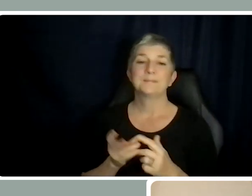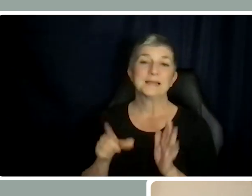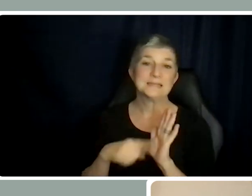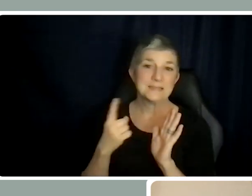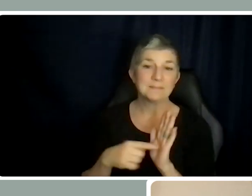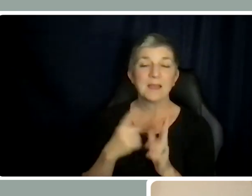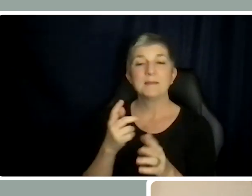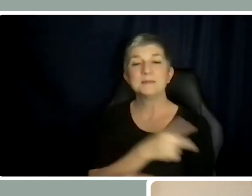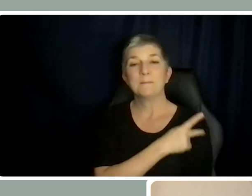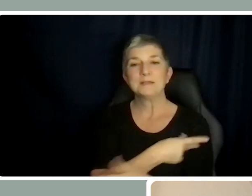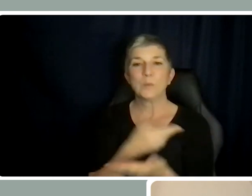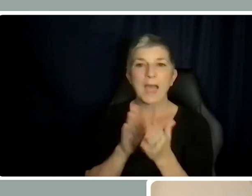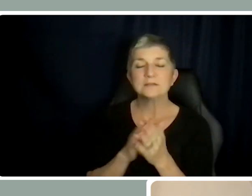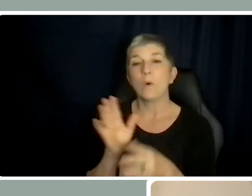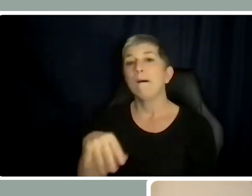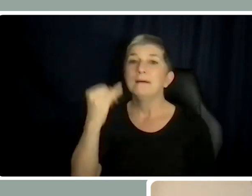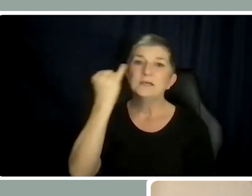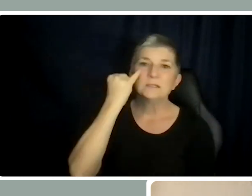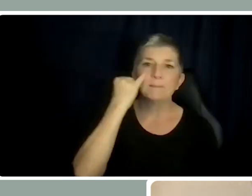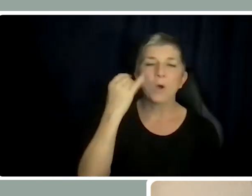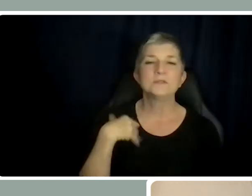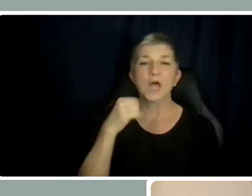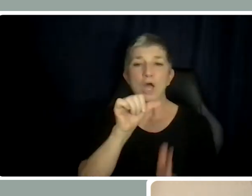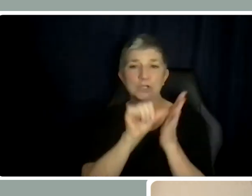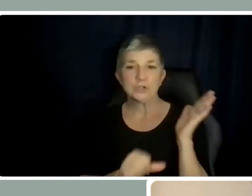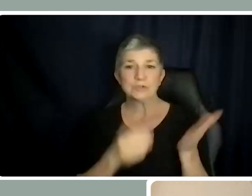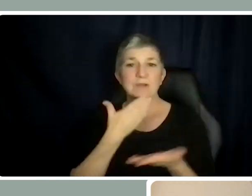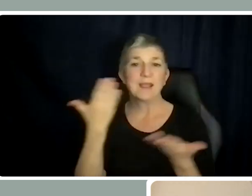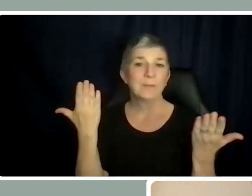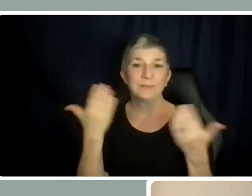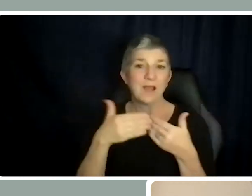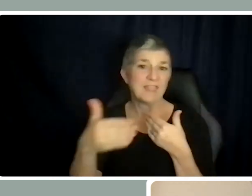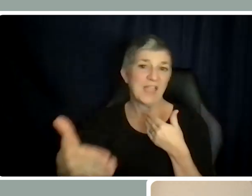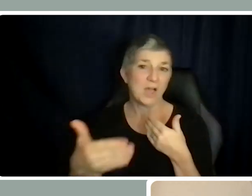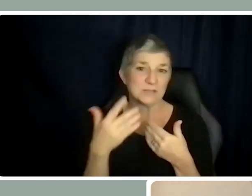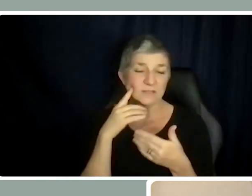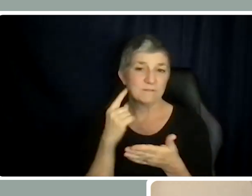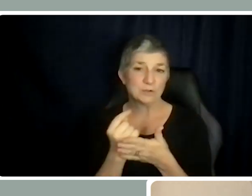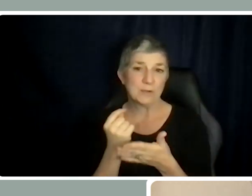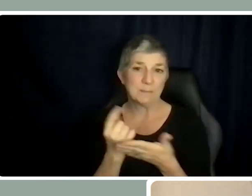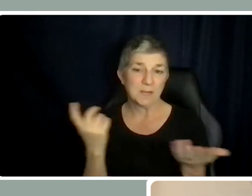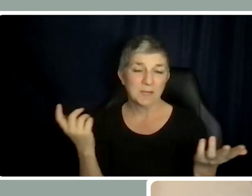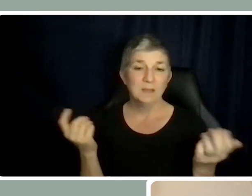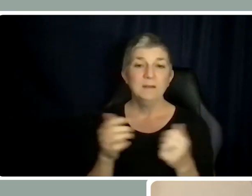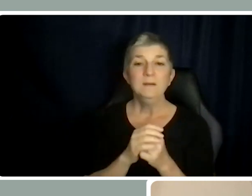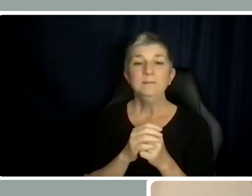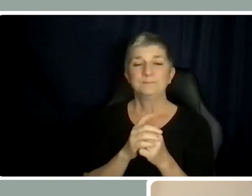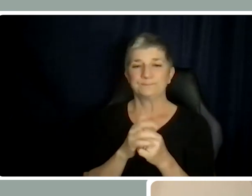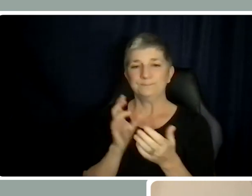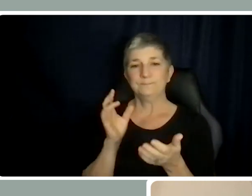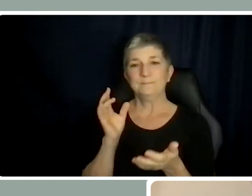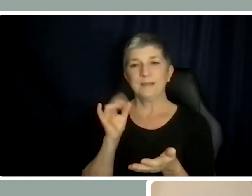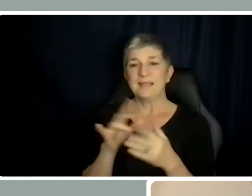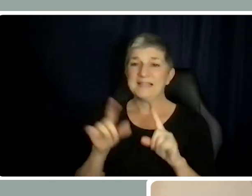Sometimes patients also ask about what would happen if I had my surgery and I did nothing else in terms of treatment? And those,